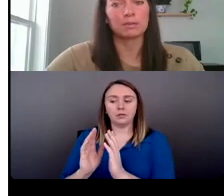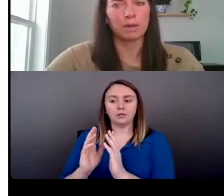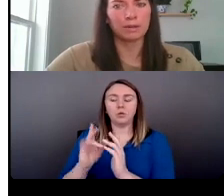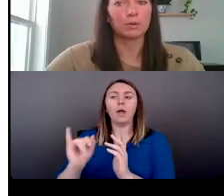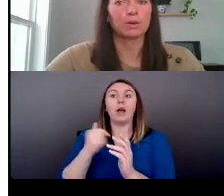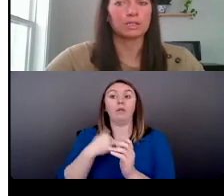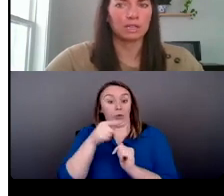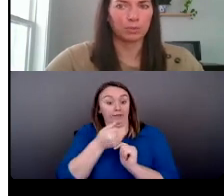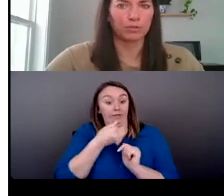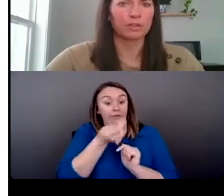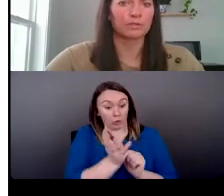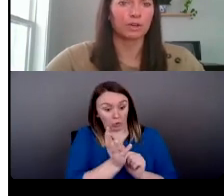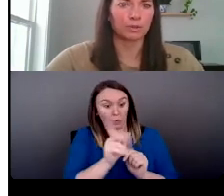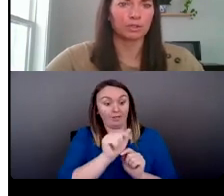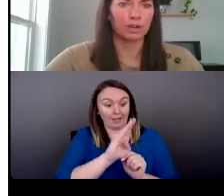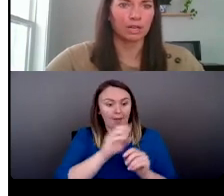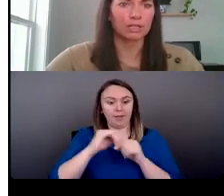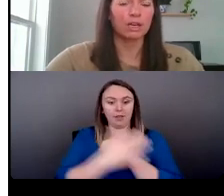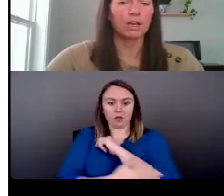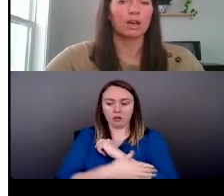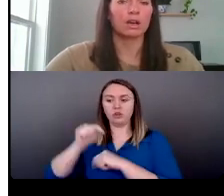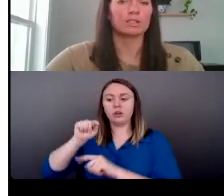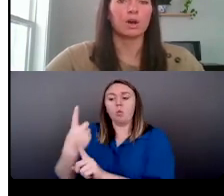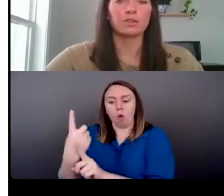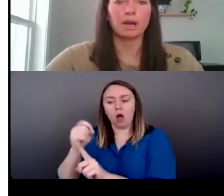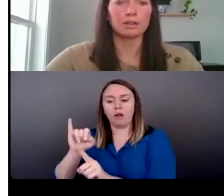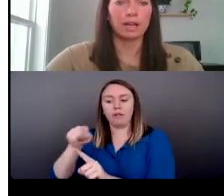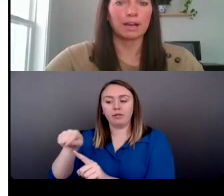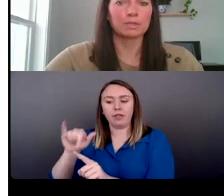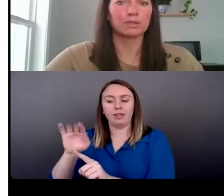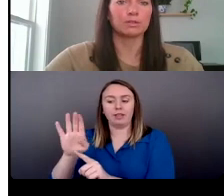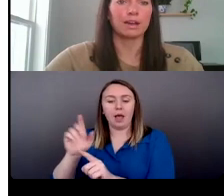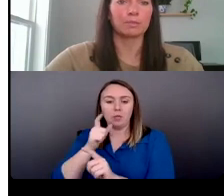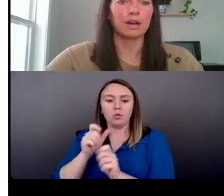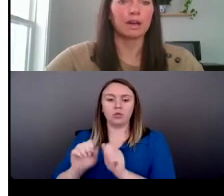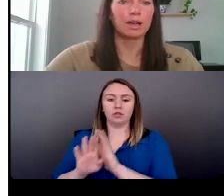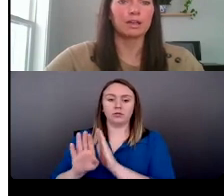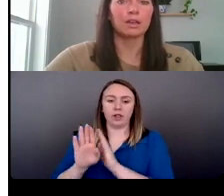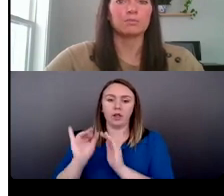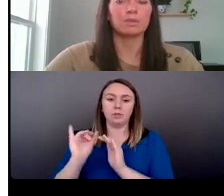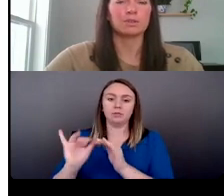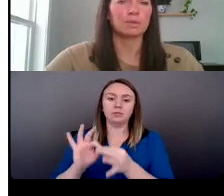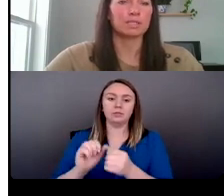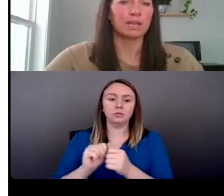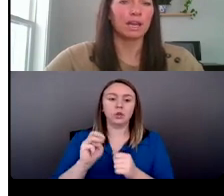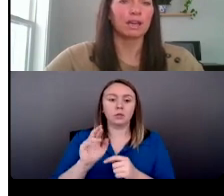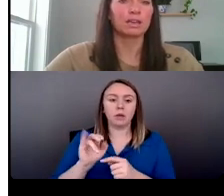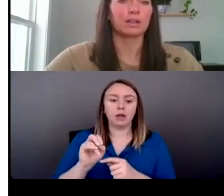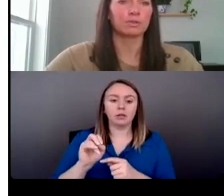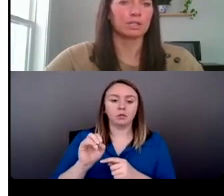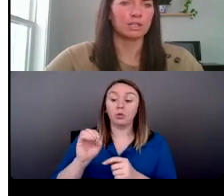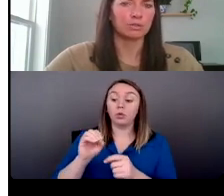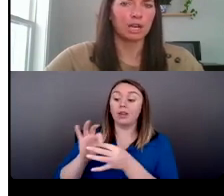developing mito DNA profiles for upload to CODIS. So other mito labs include the FBI, Minnesota